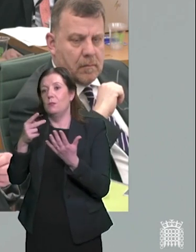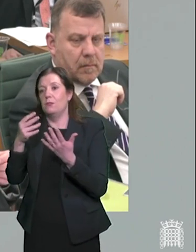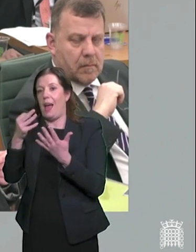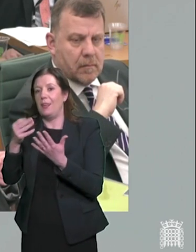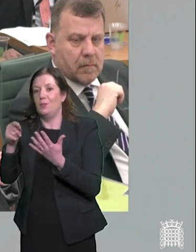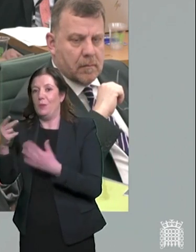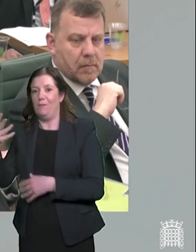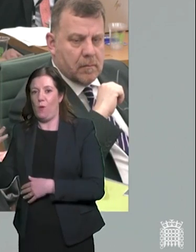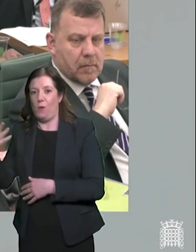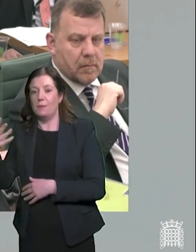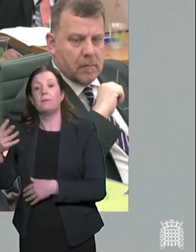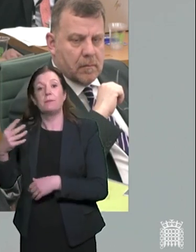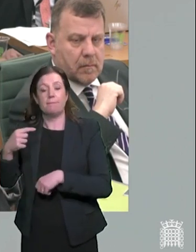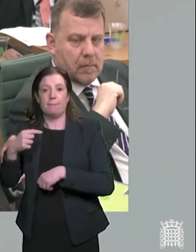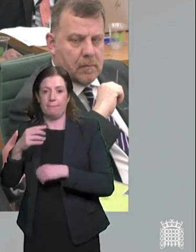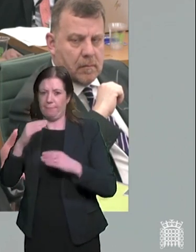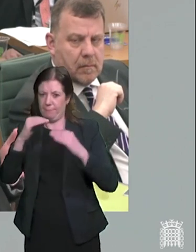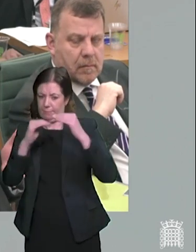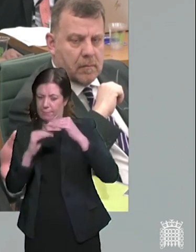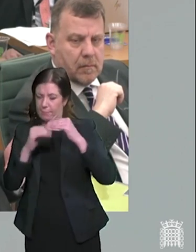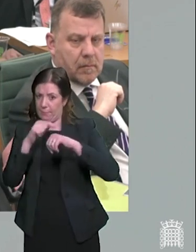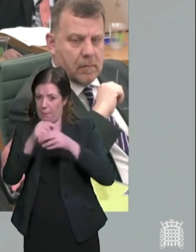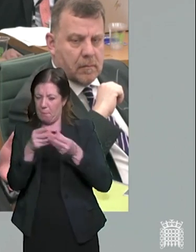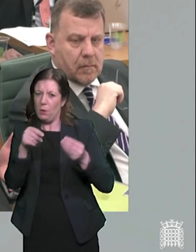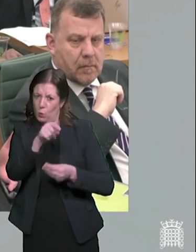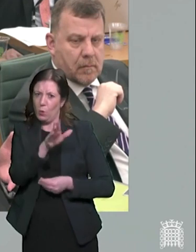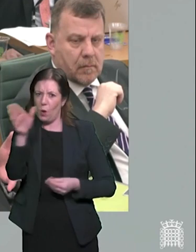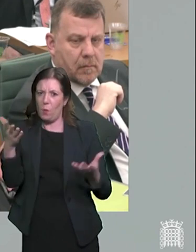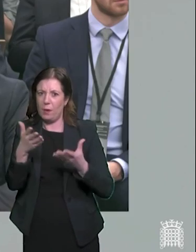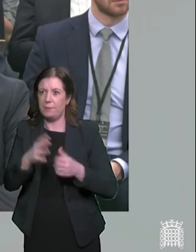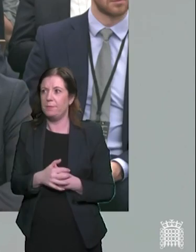and I appreciate this is difficult, but can you confirm where you were at that time?